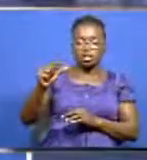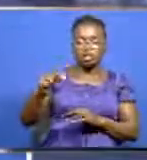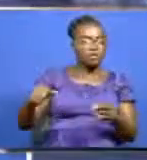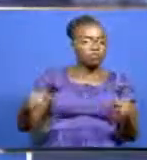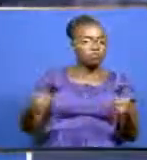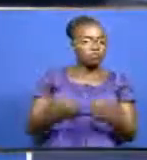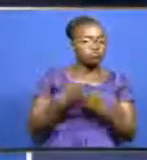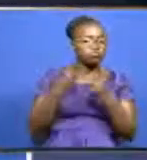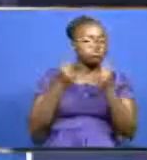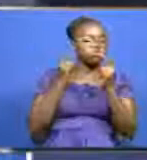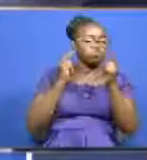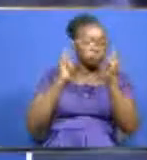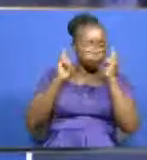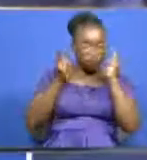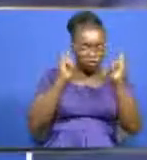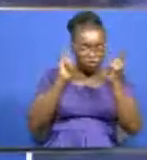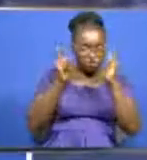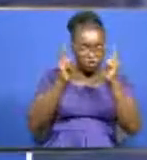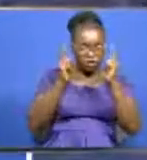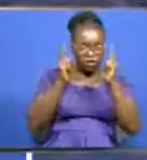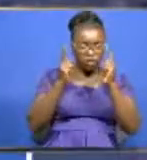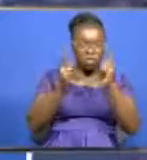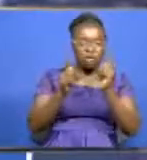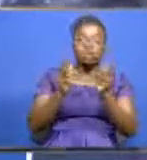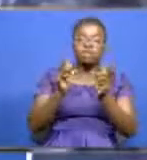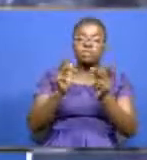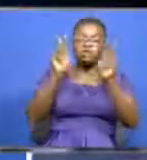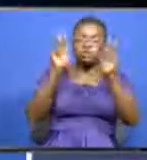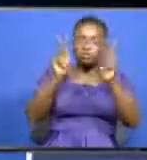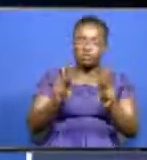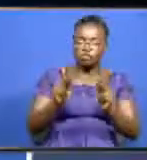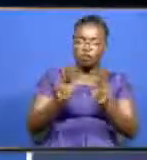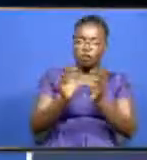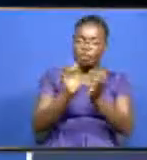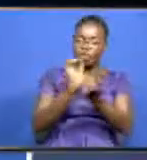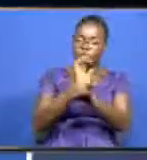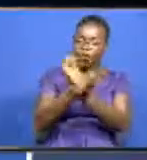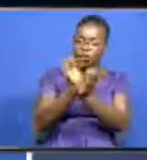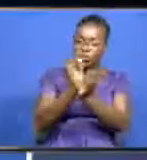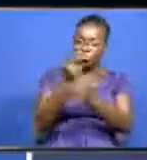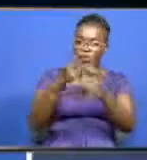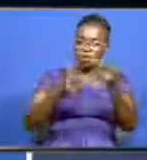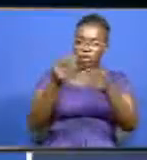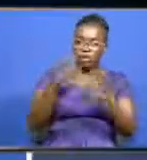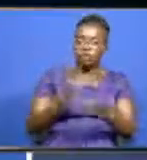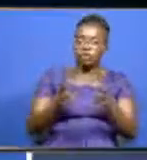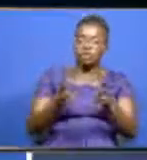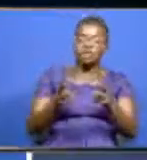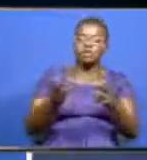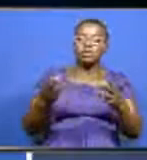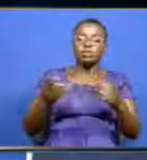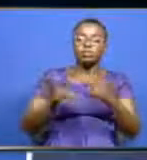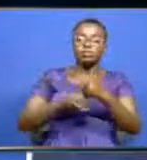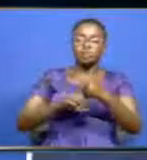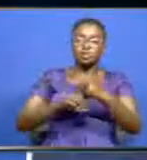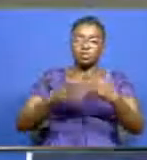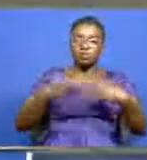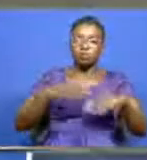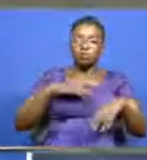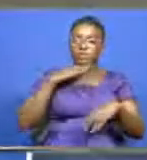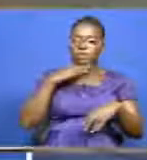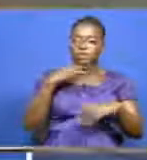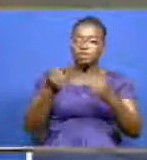lorry along the Kisumu-Bondo Highway, killing six people. According to reports, the driver of the said matatu was